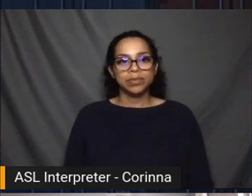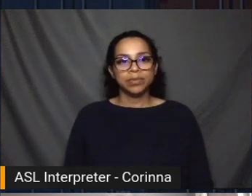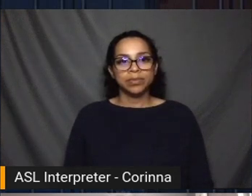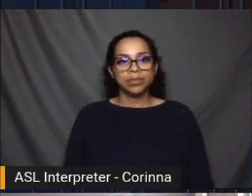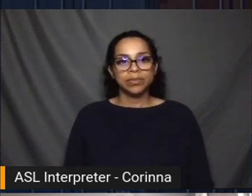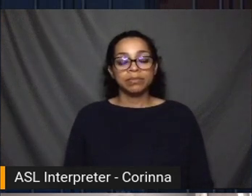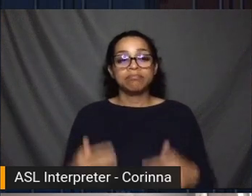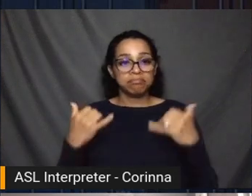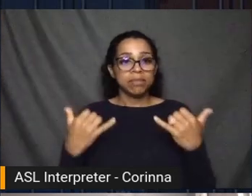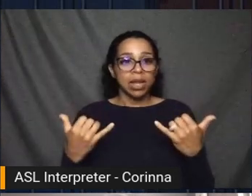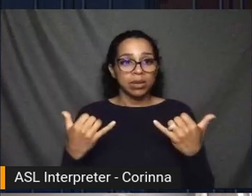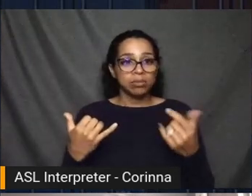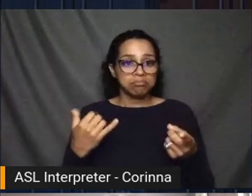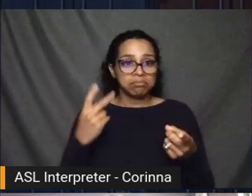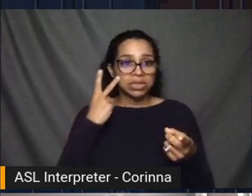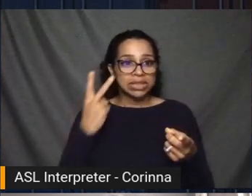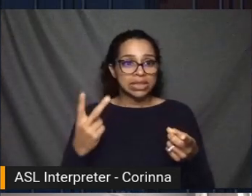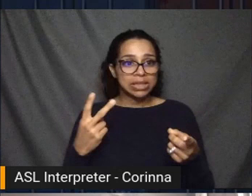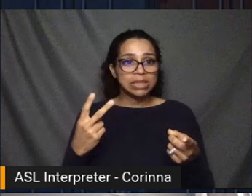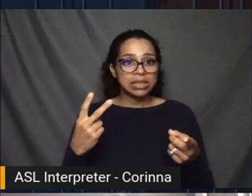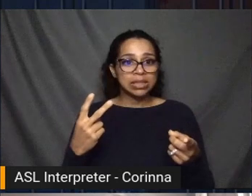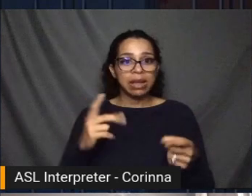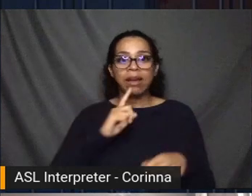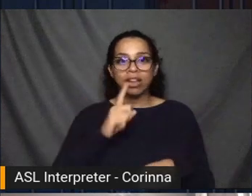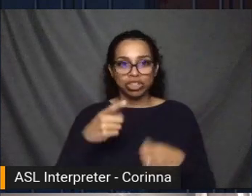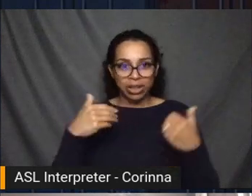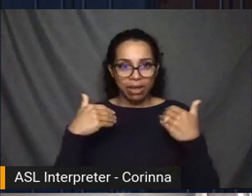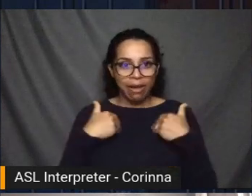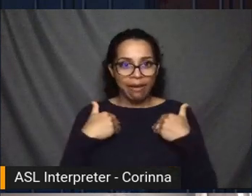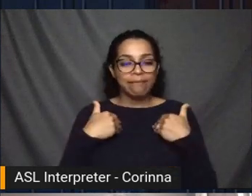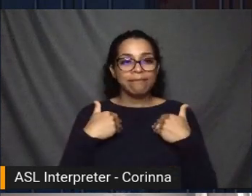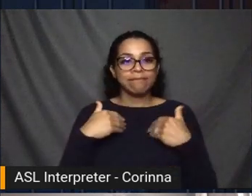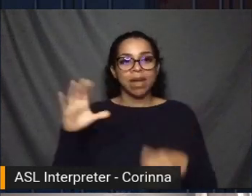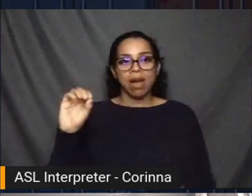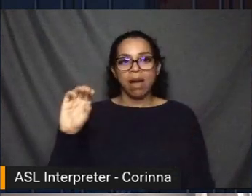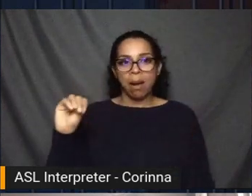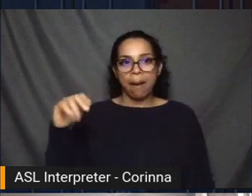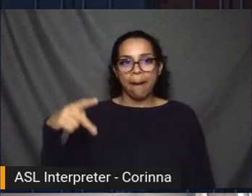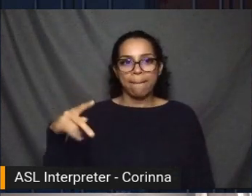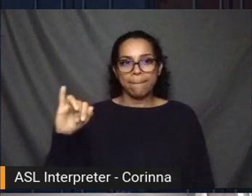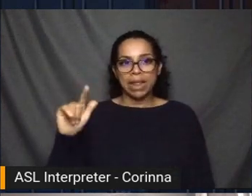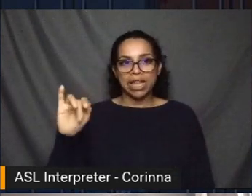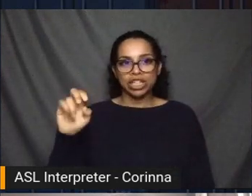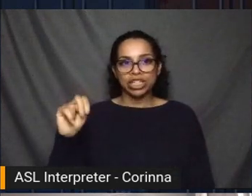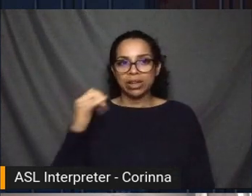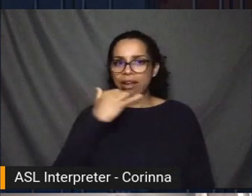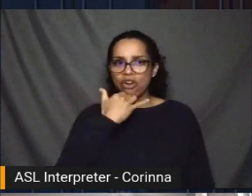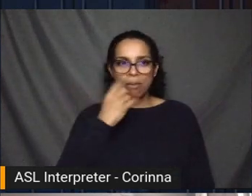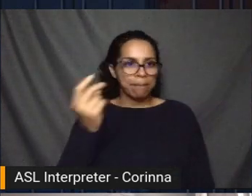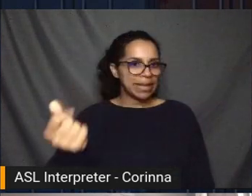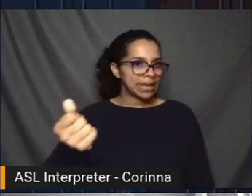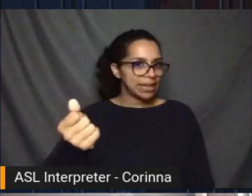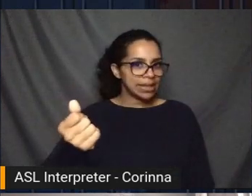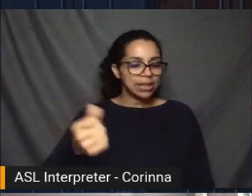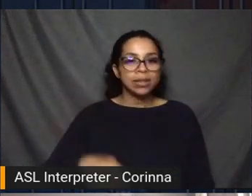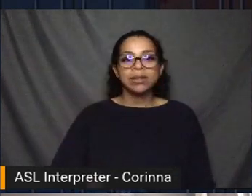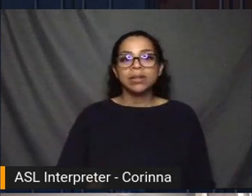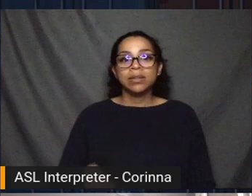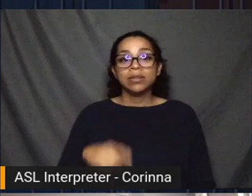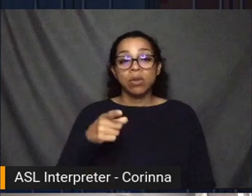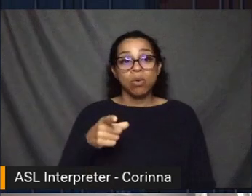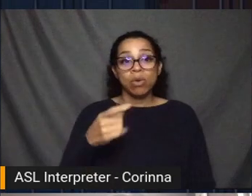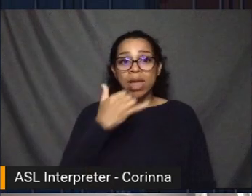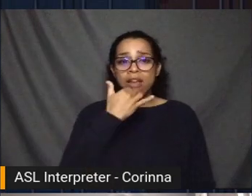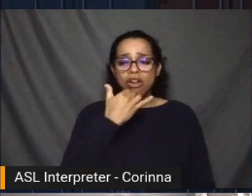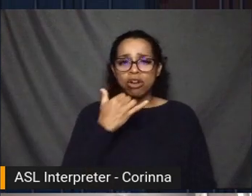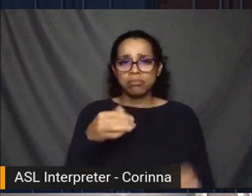you can see that I actually have a compilation error immediately, right? So the compilation error says,